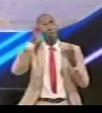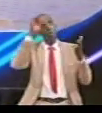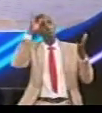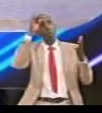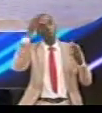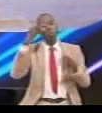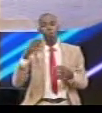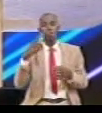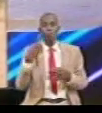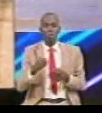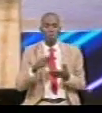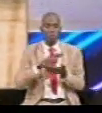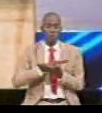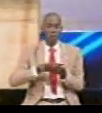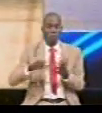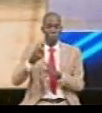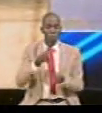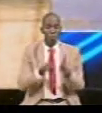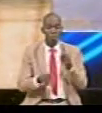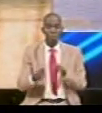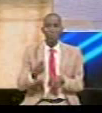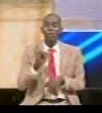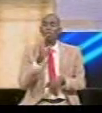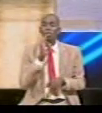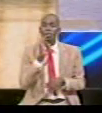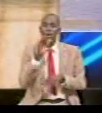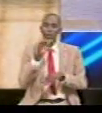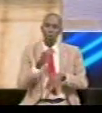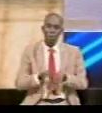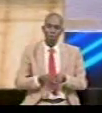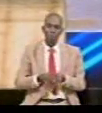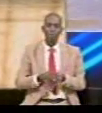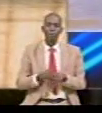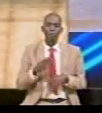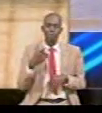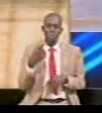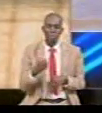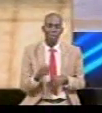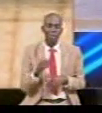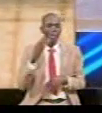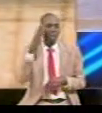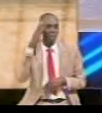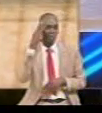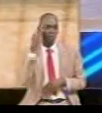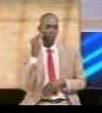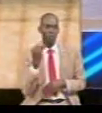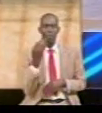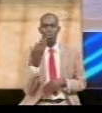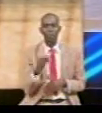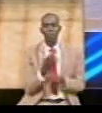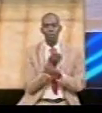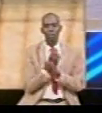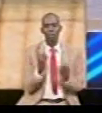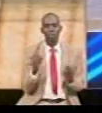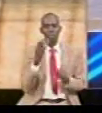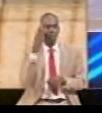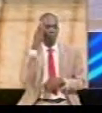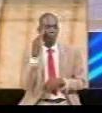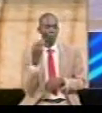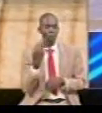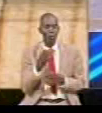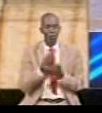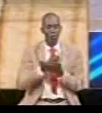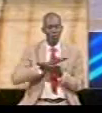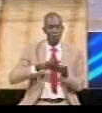is based on the experience of salvation, of sanctification that